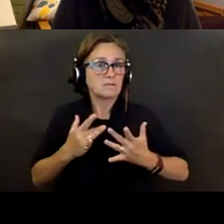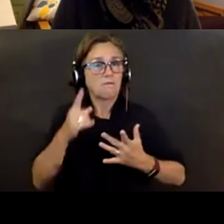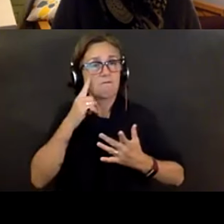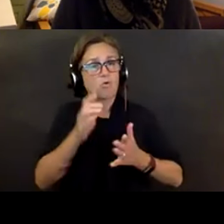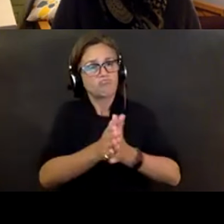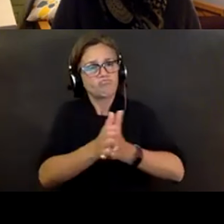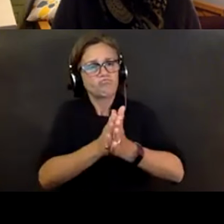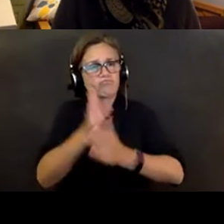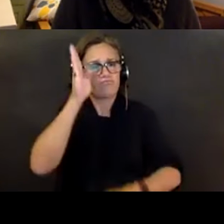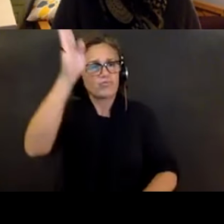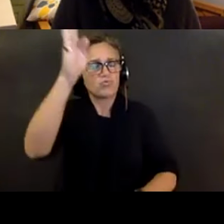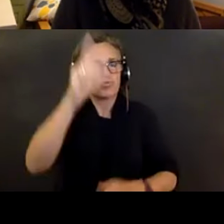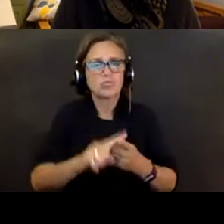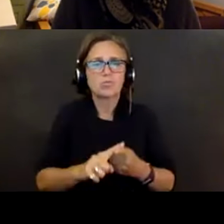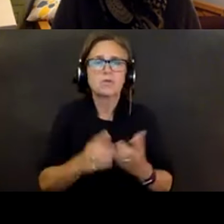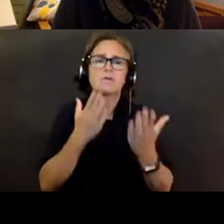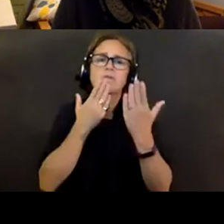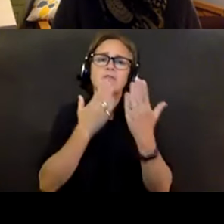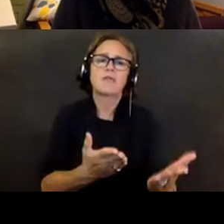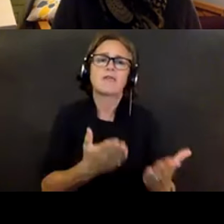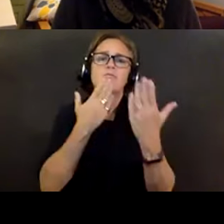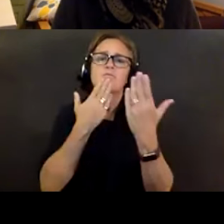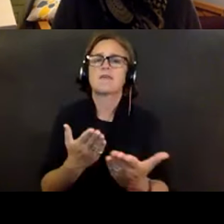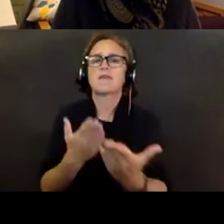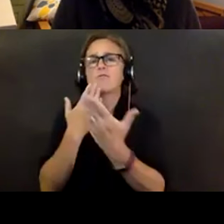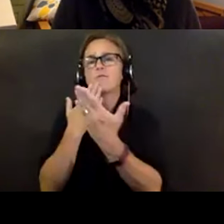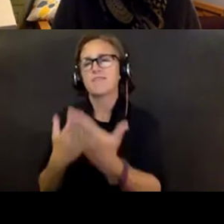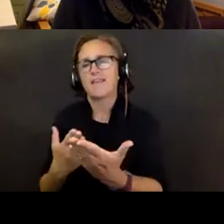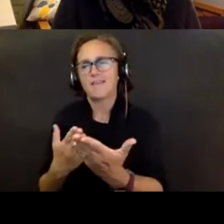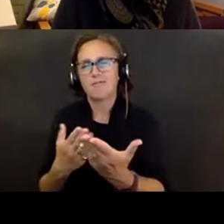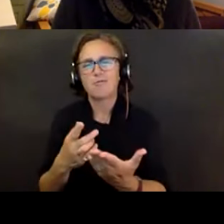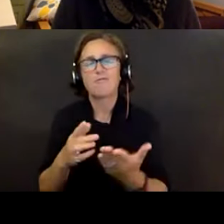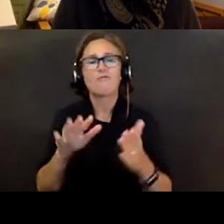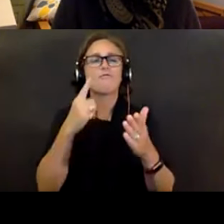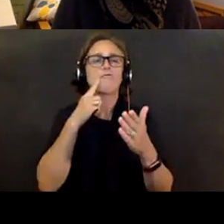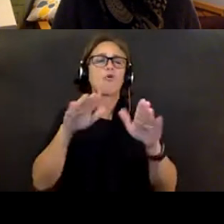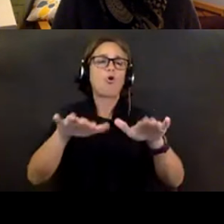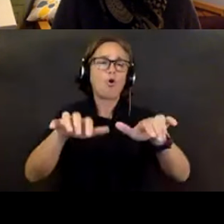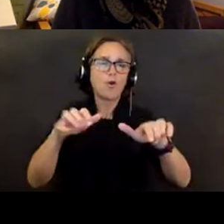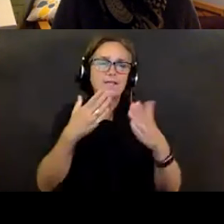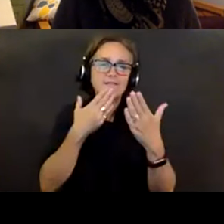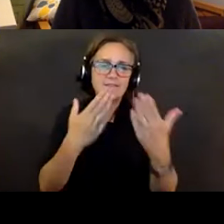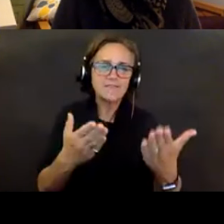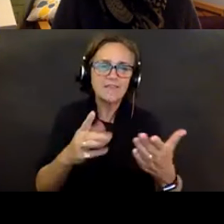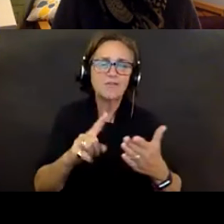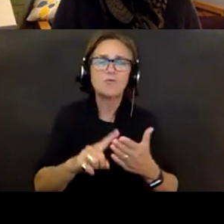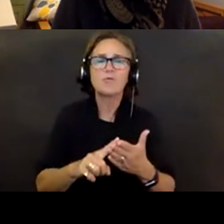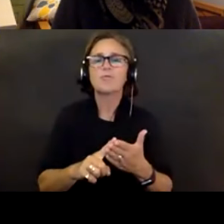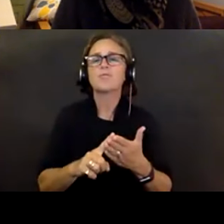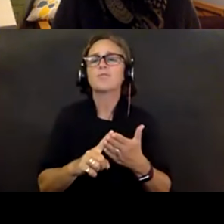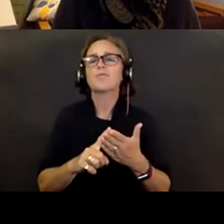thank you so much for attending, and for the audience in the room, thank you